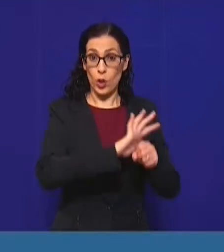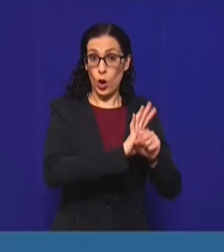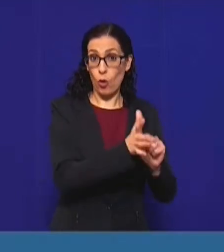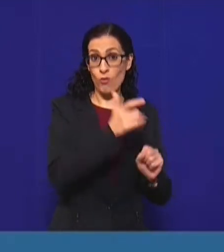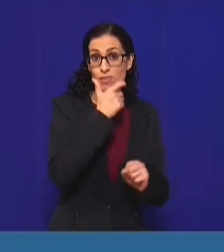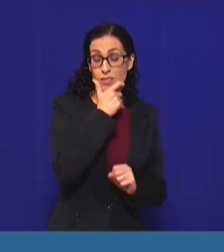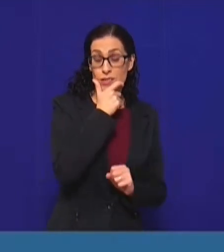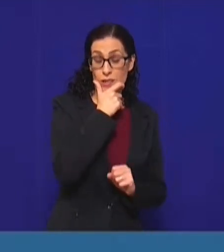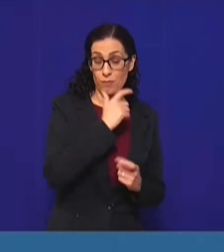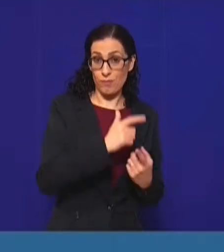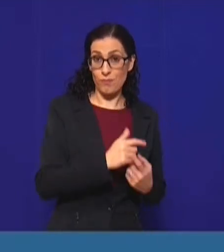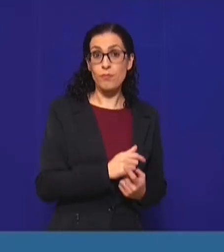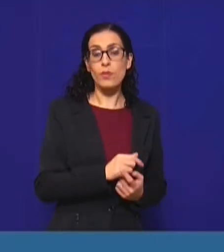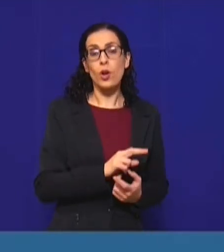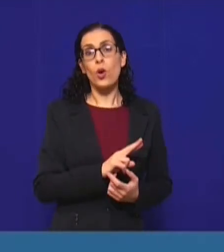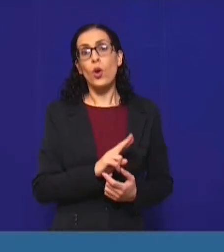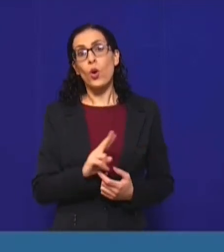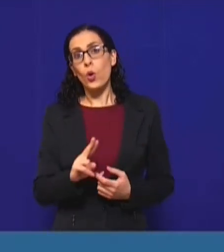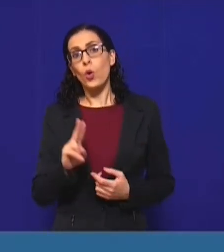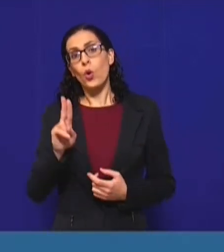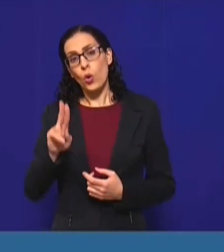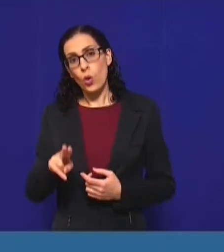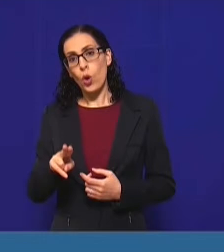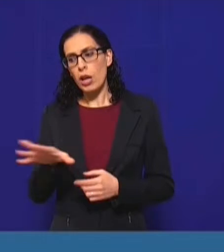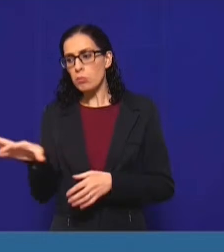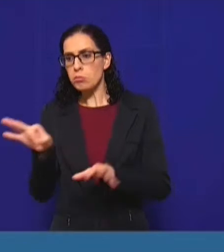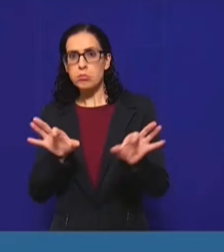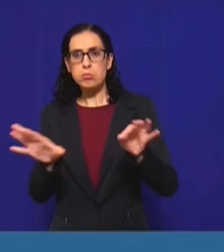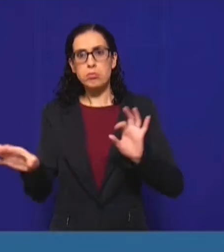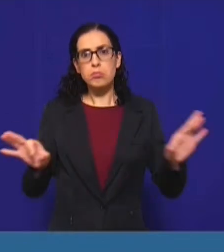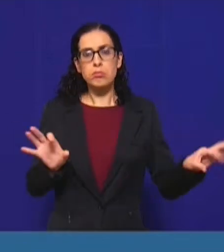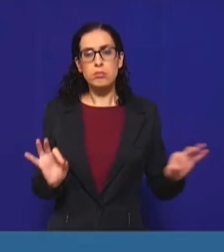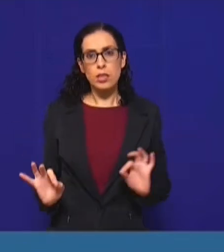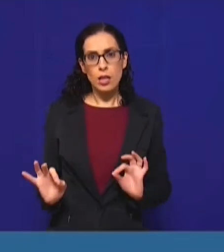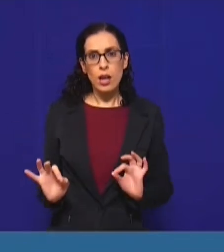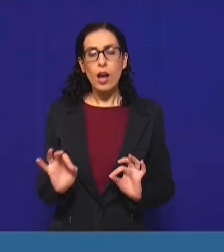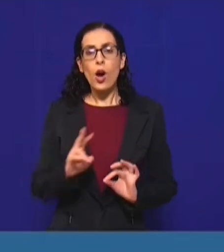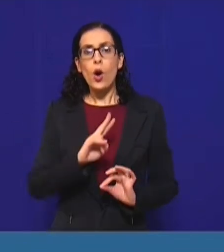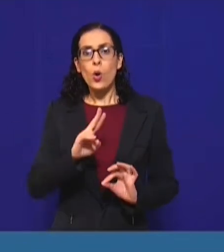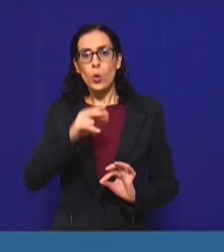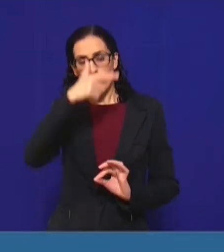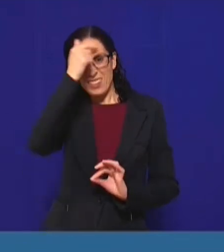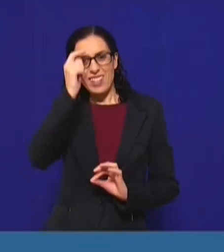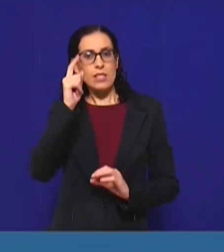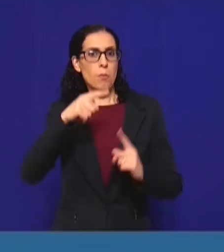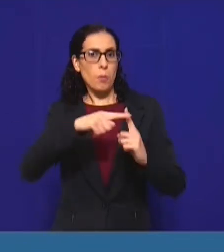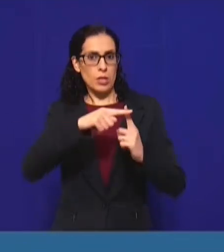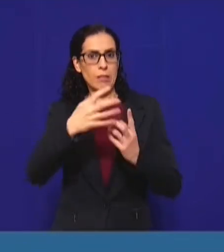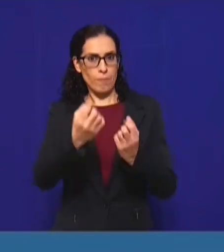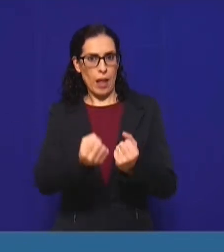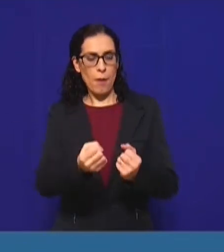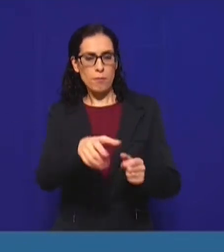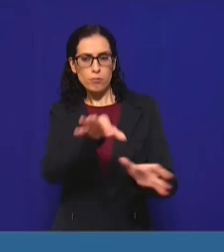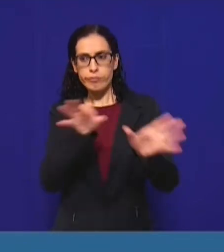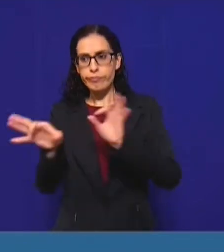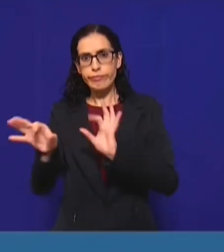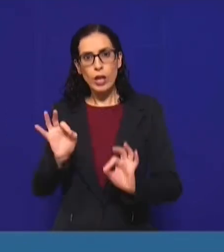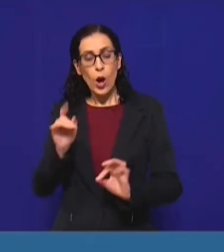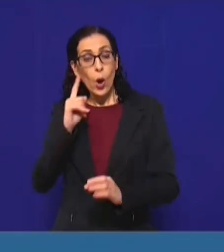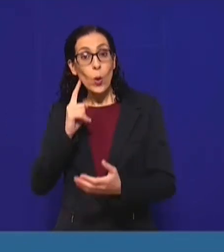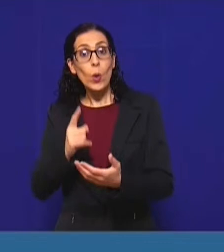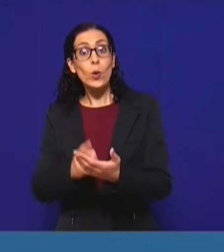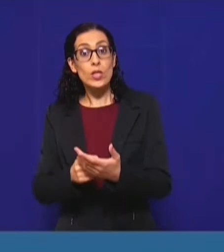varjant u barra minn hekk ukoll aħna qbadna random sampling tal-testijiet pożittivi li jkollna u minn dawn sibna li